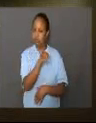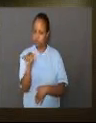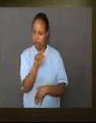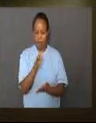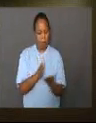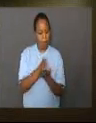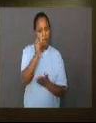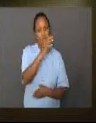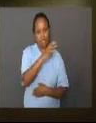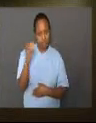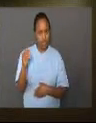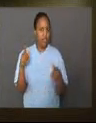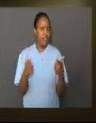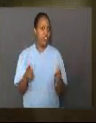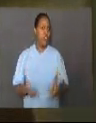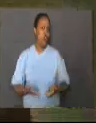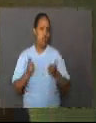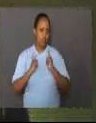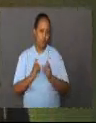rights and opportunities.